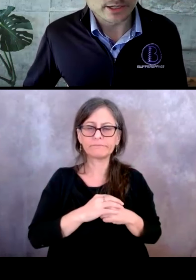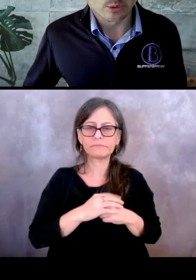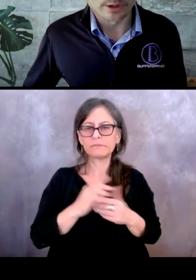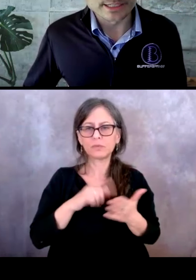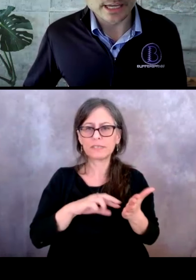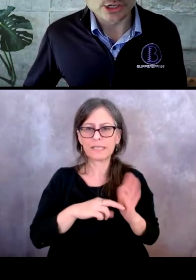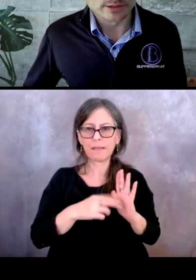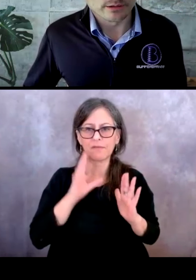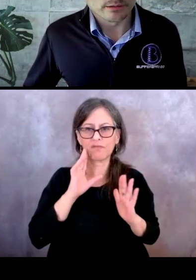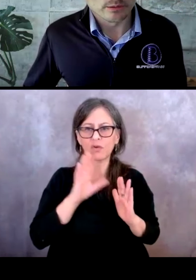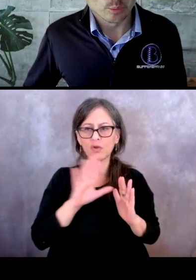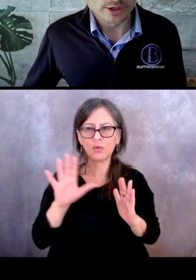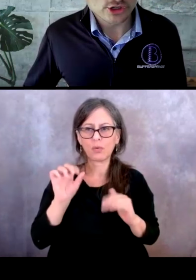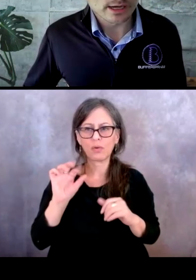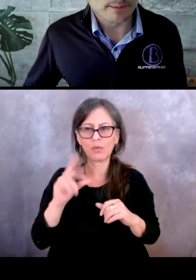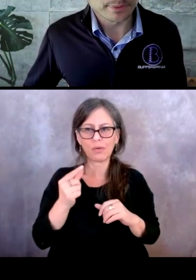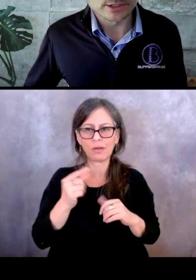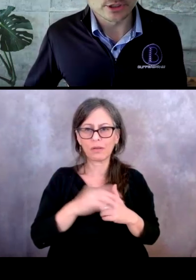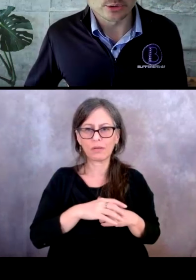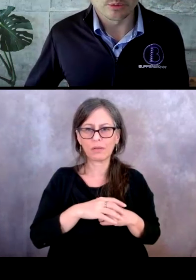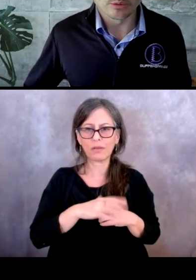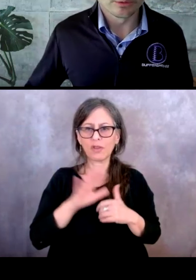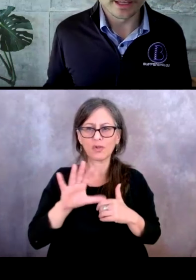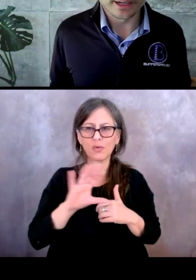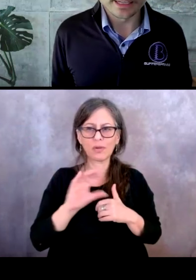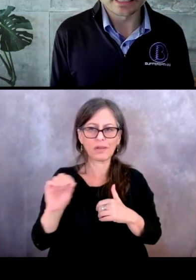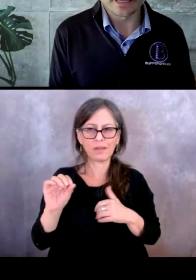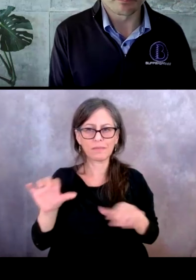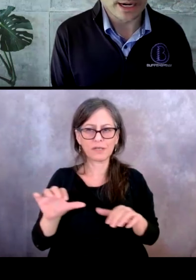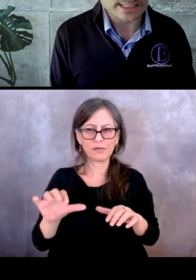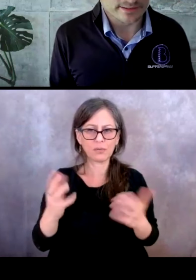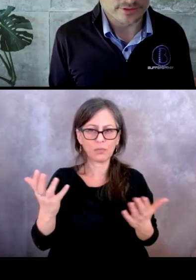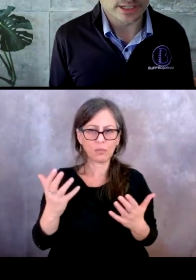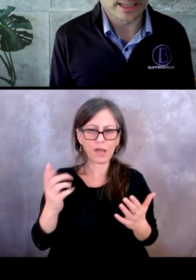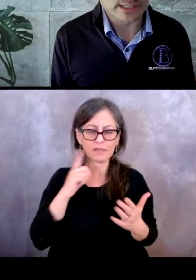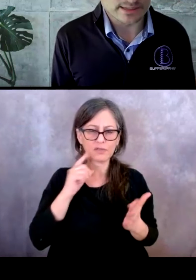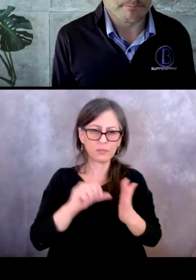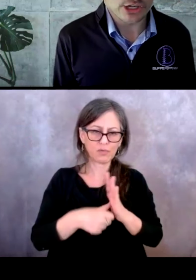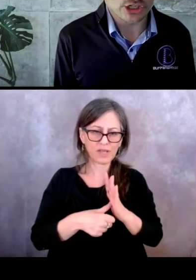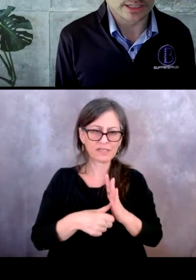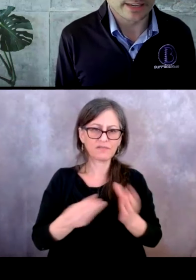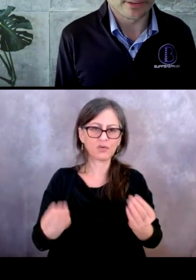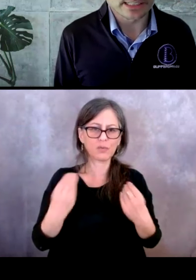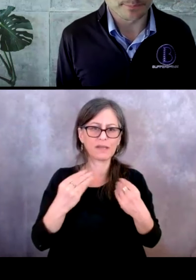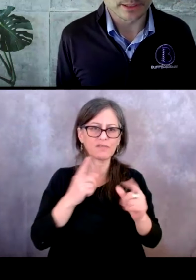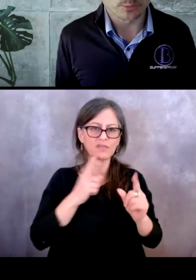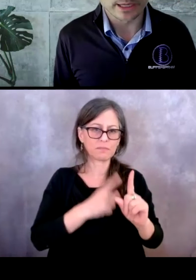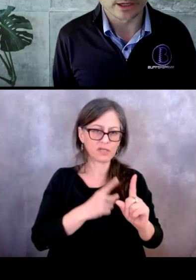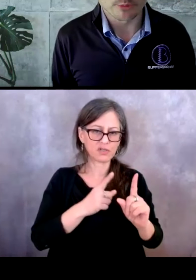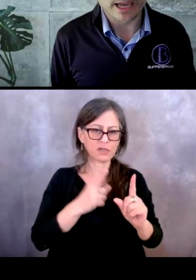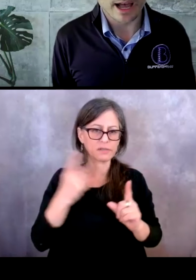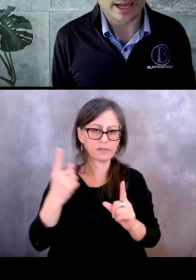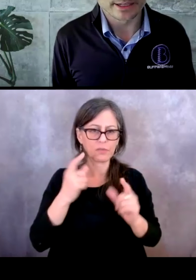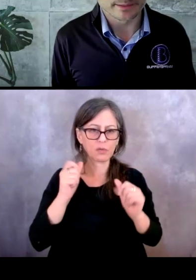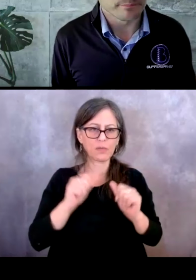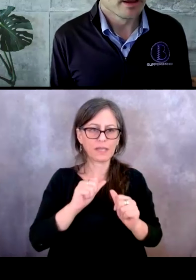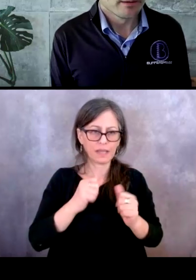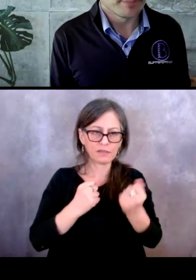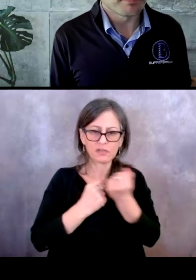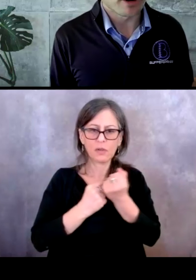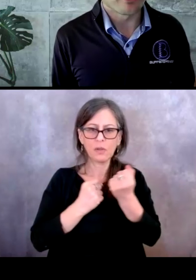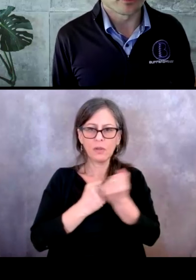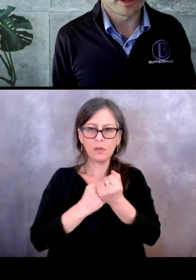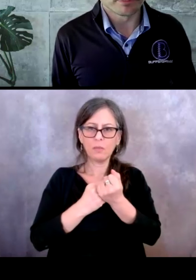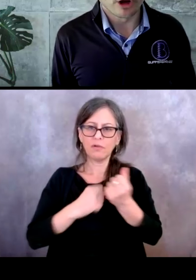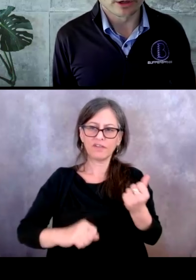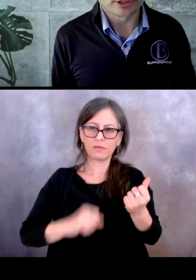does that mean at your organization? What does your company do that is impressive to give us a mission, to give us something that we can go behind and